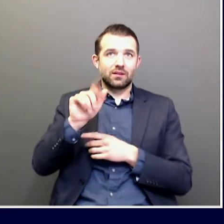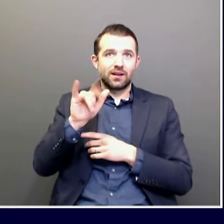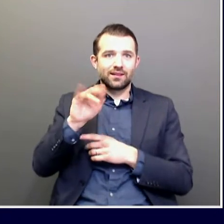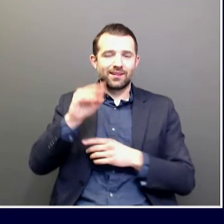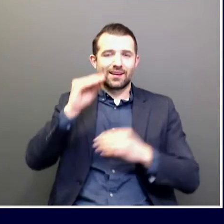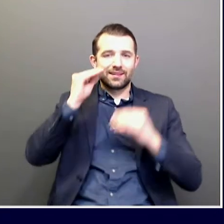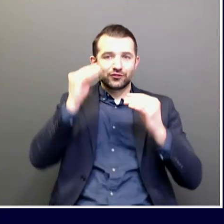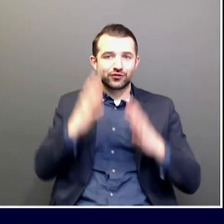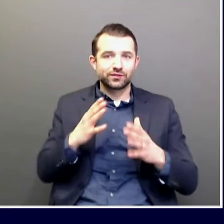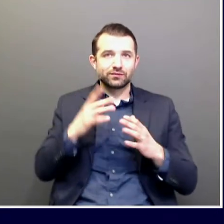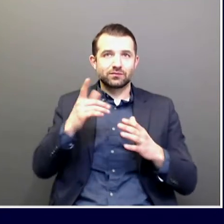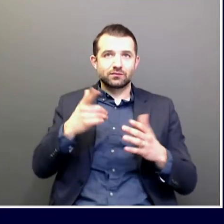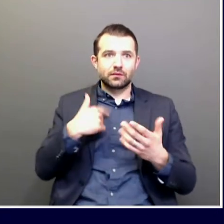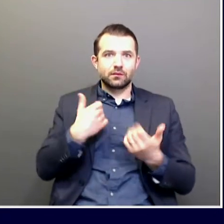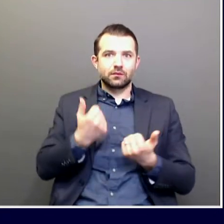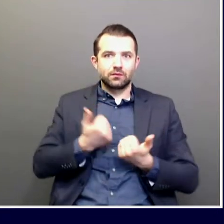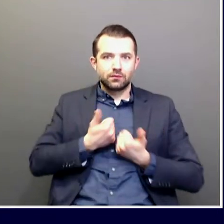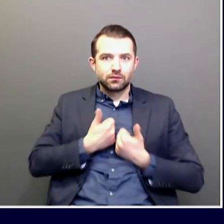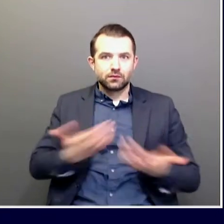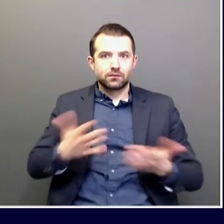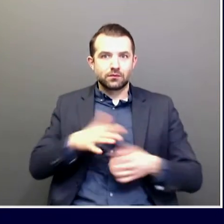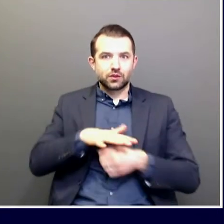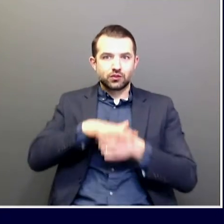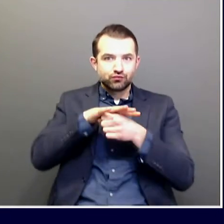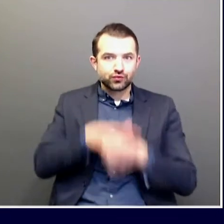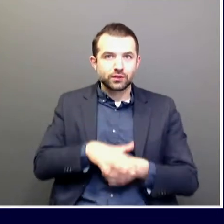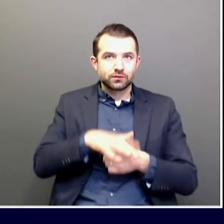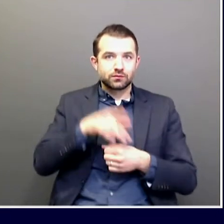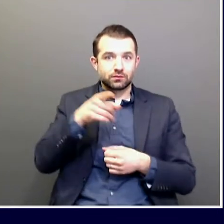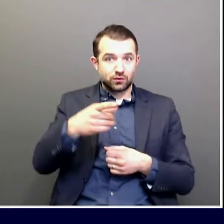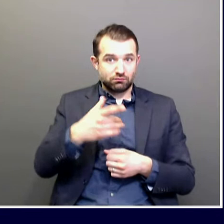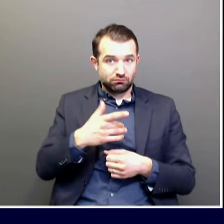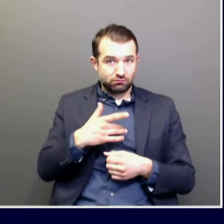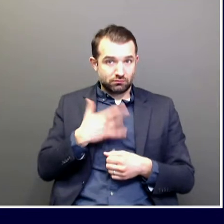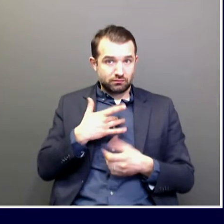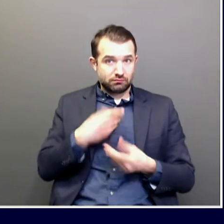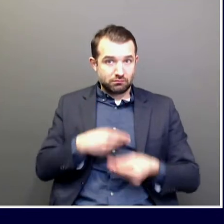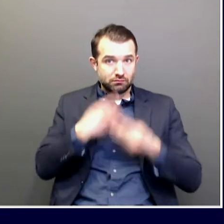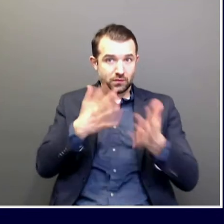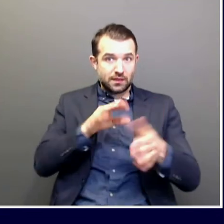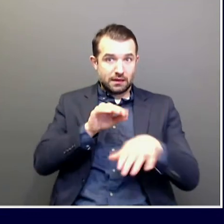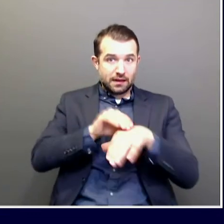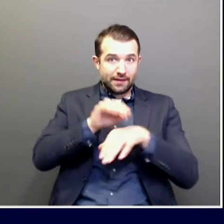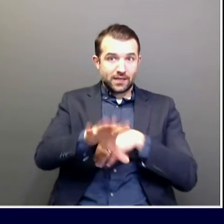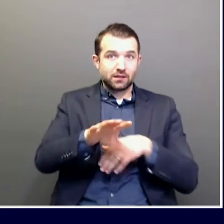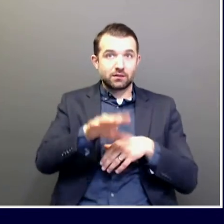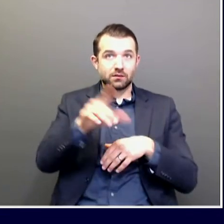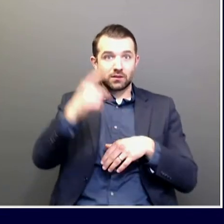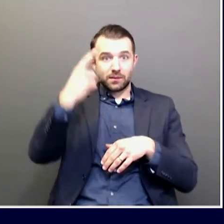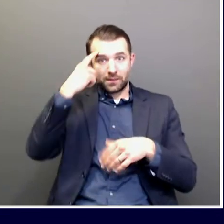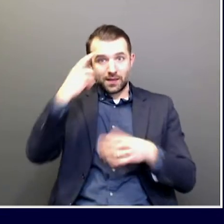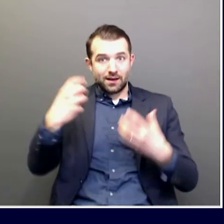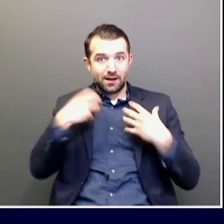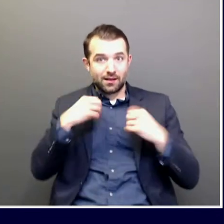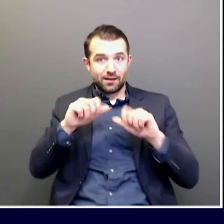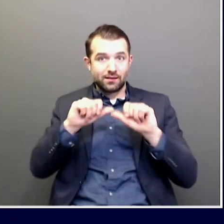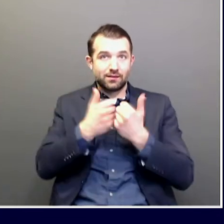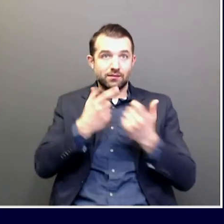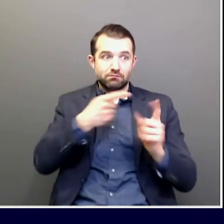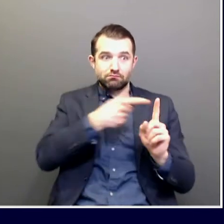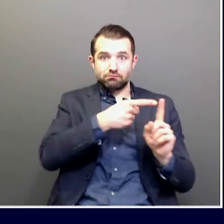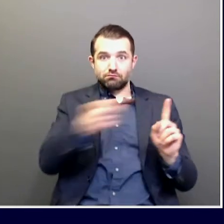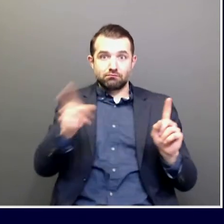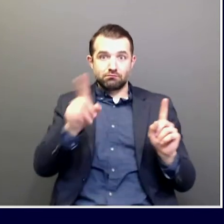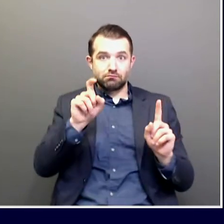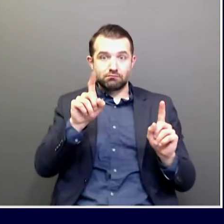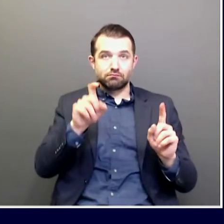all about providing different groups of Maine residents with supports to deal with the stress and anxiety of